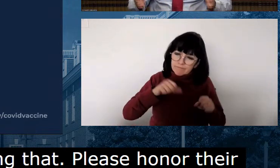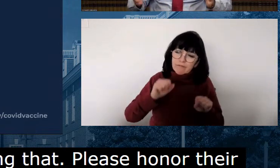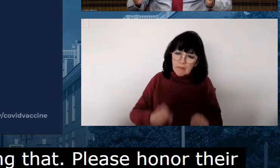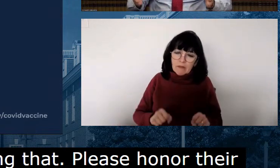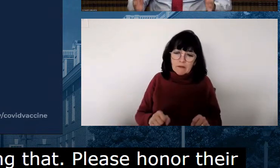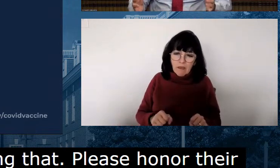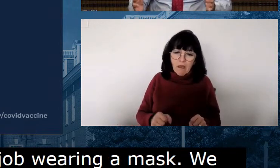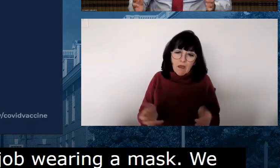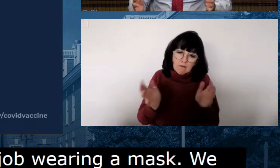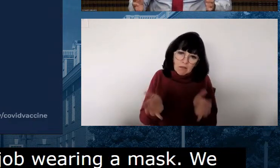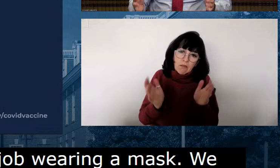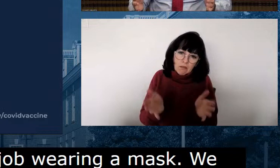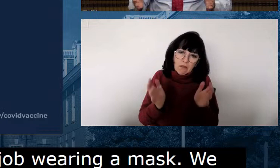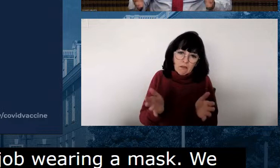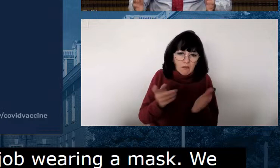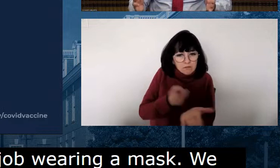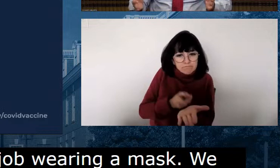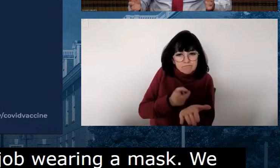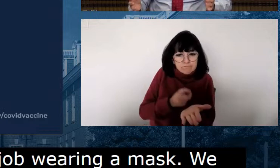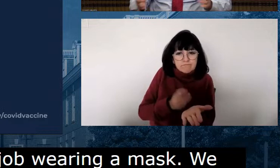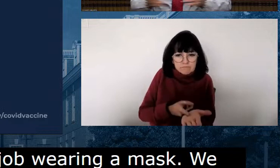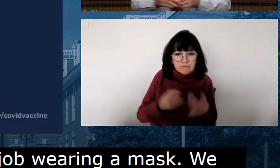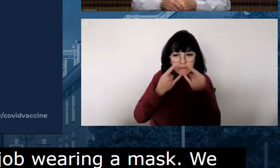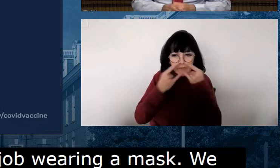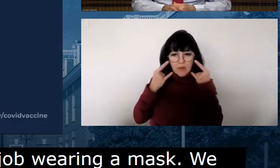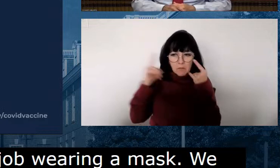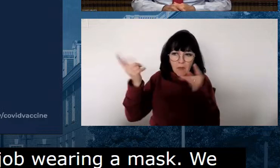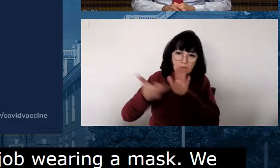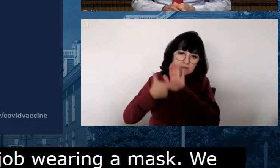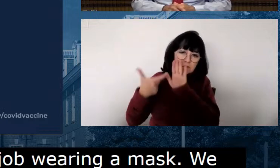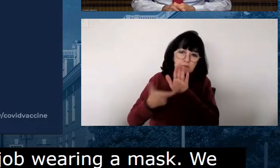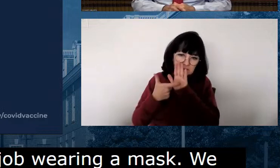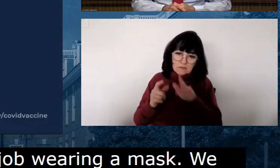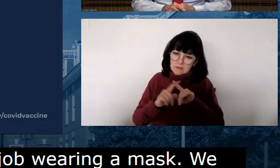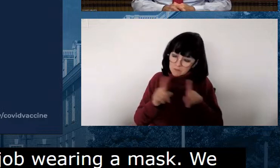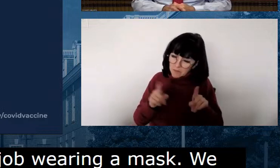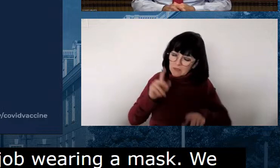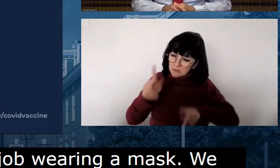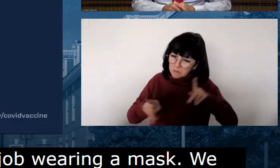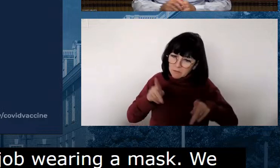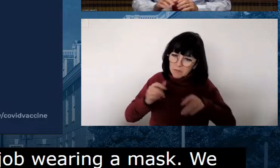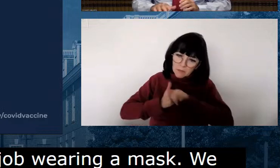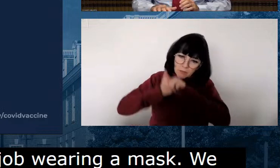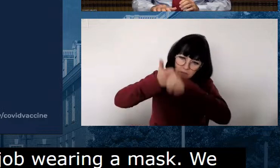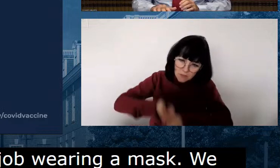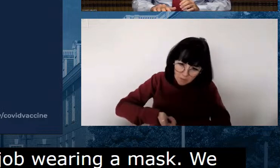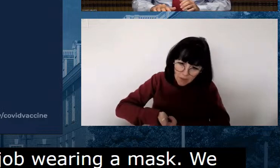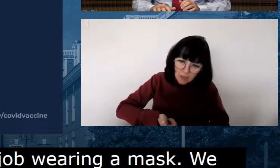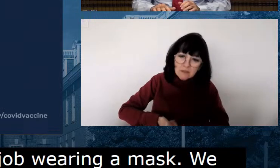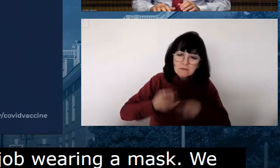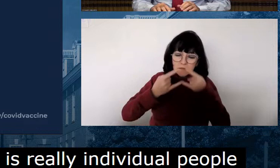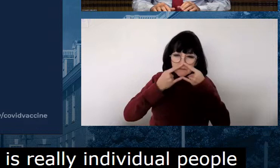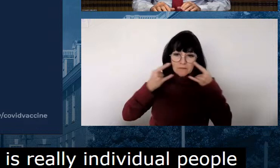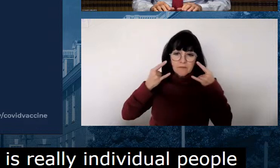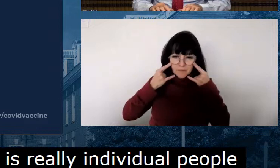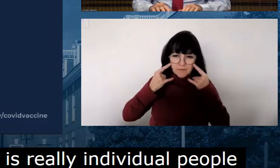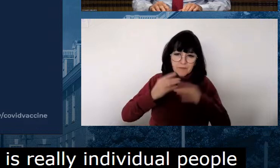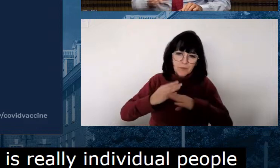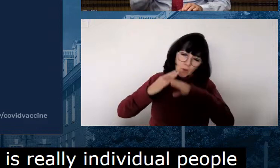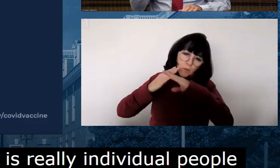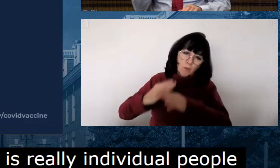really is individual people complying with this recommendation that you wear a mask to prevent the spread